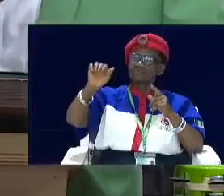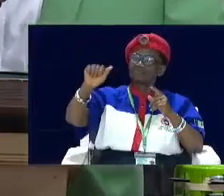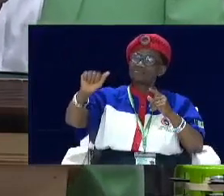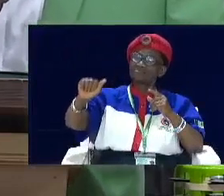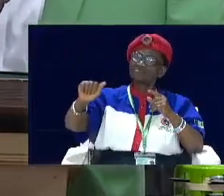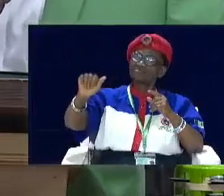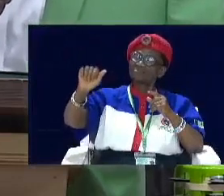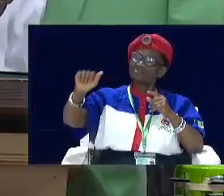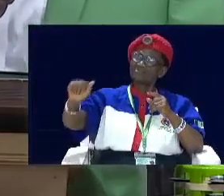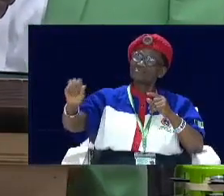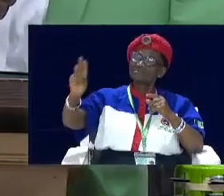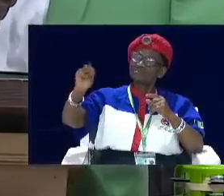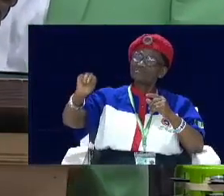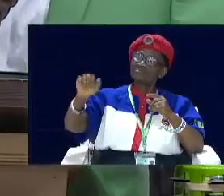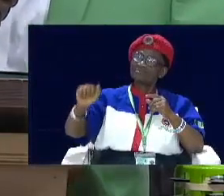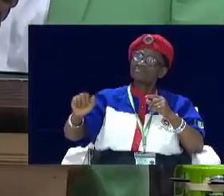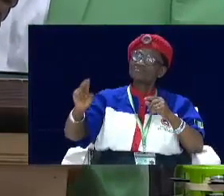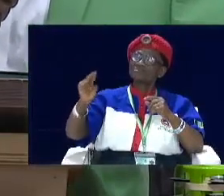tutu.